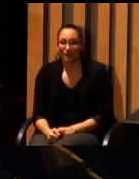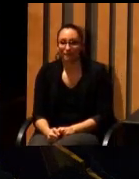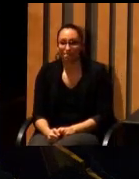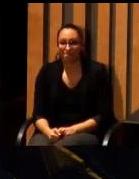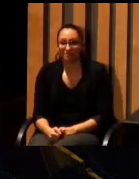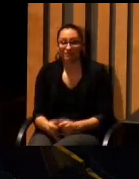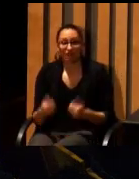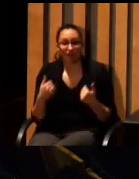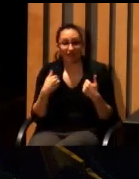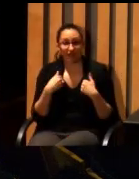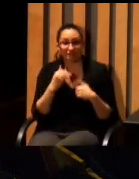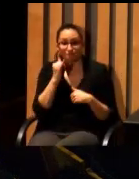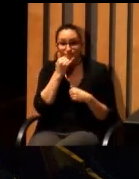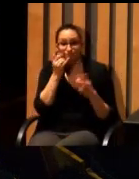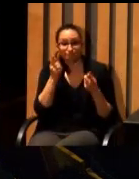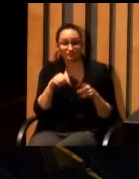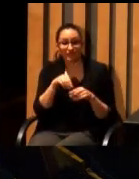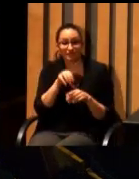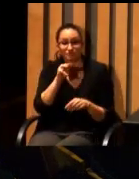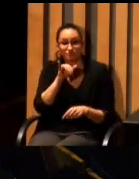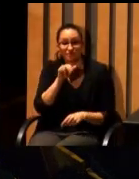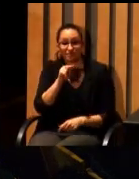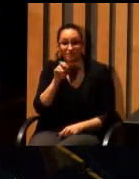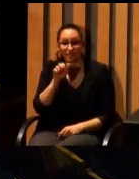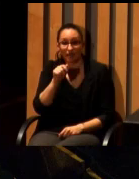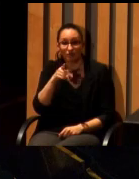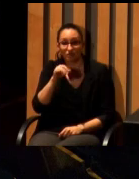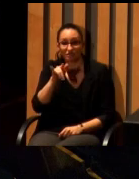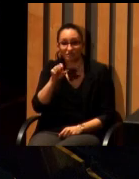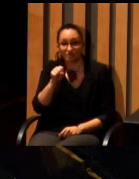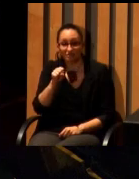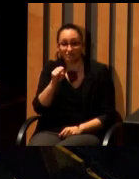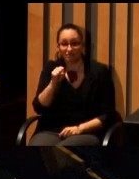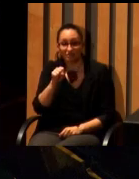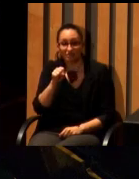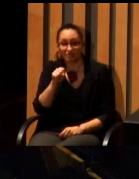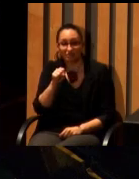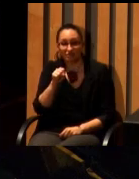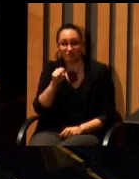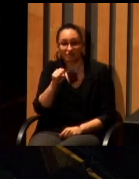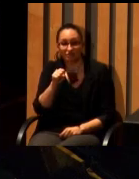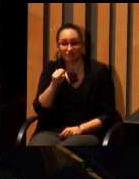in Minneapolis. It was an Orono Indians against